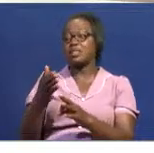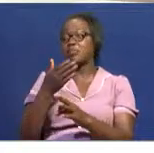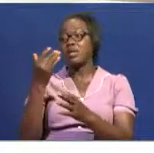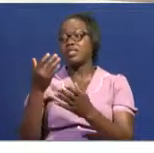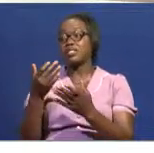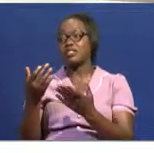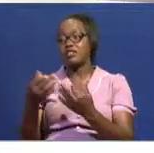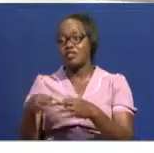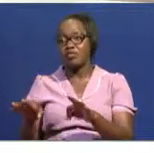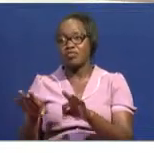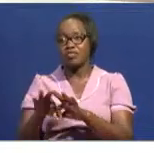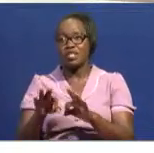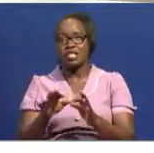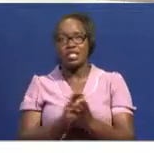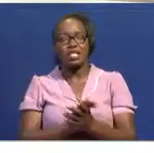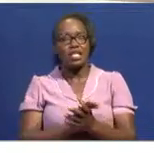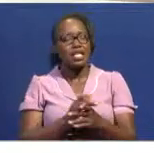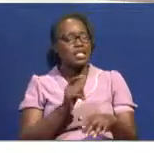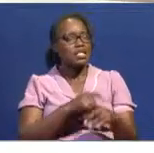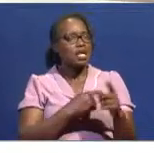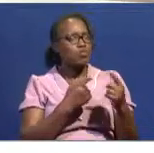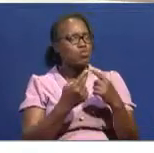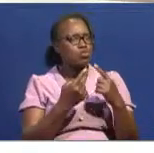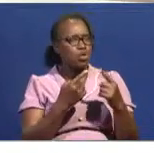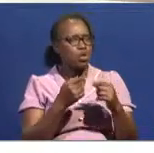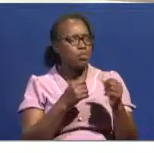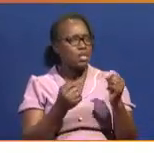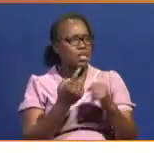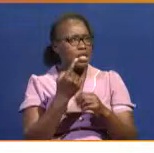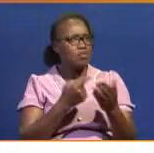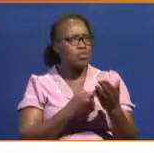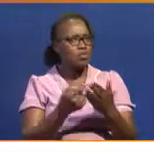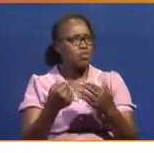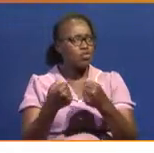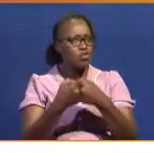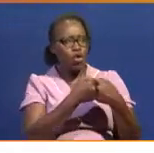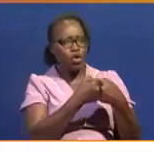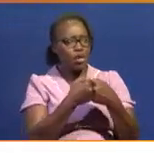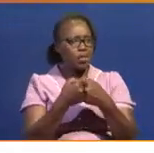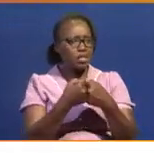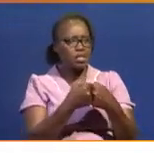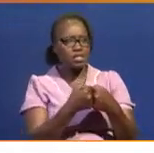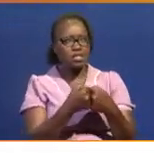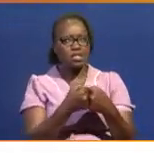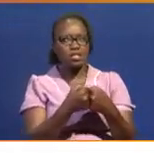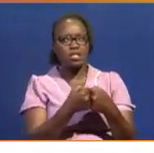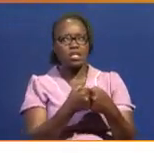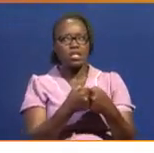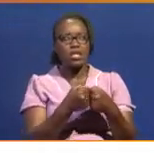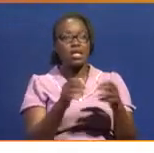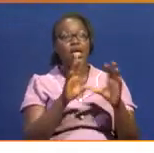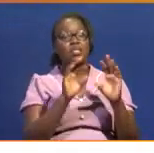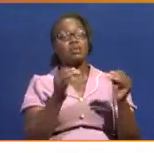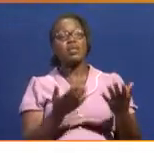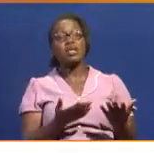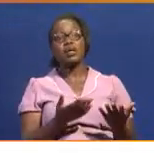right. Yes. So just when you talk about 11 weeks of tournaments, just give us a wrap of